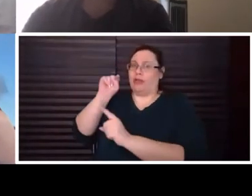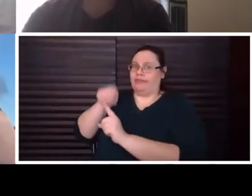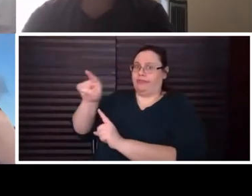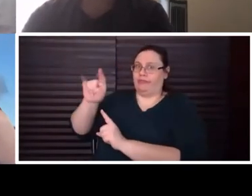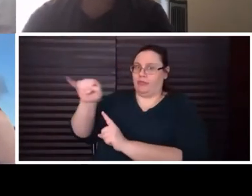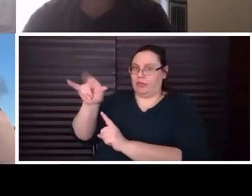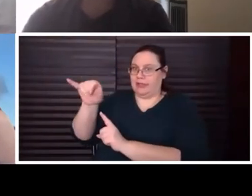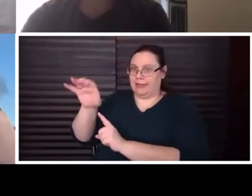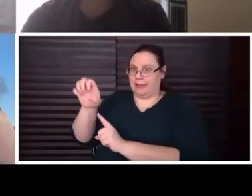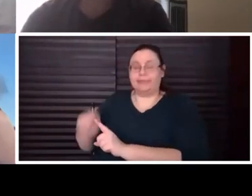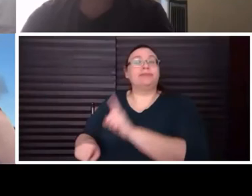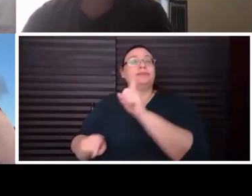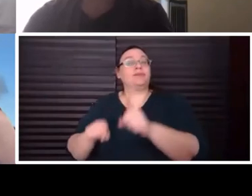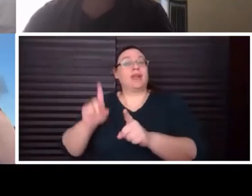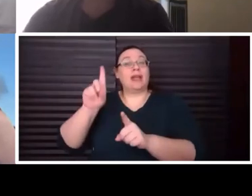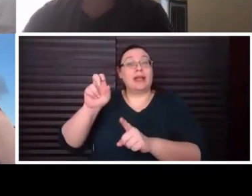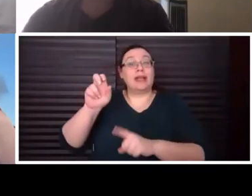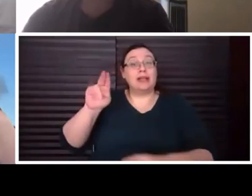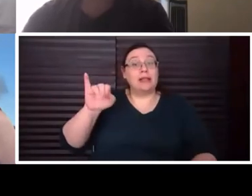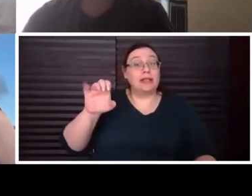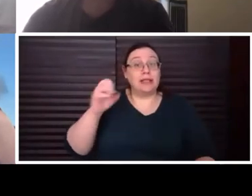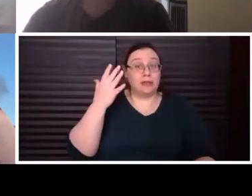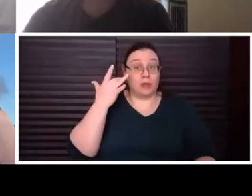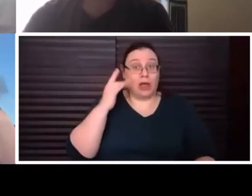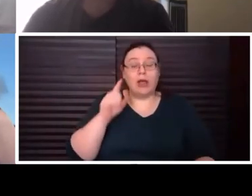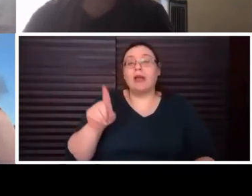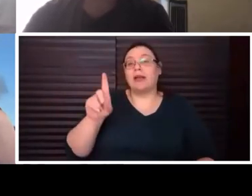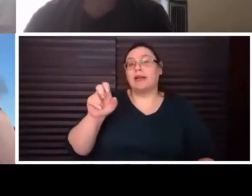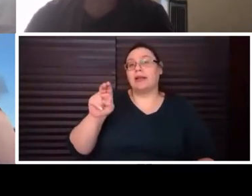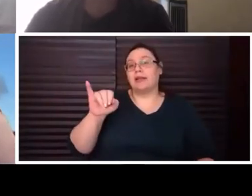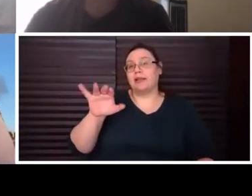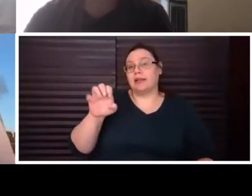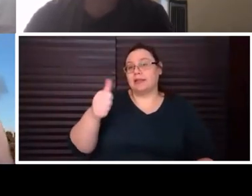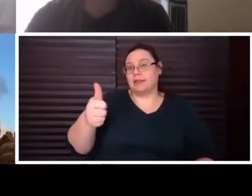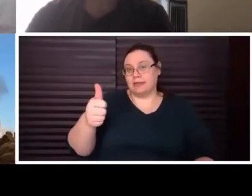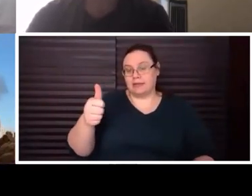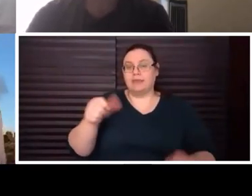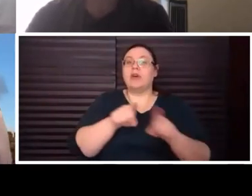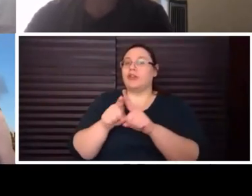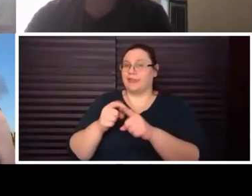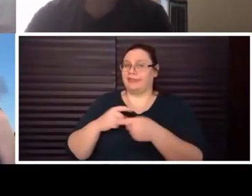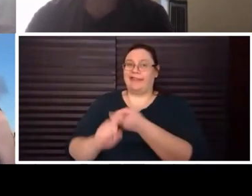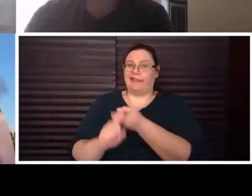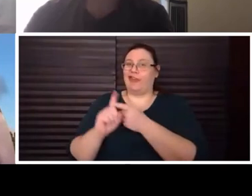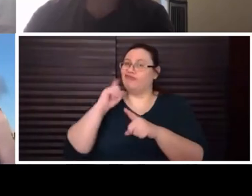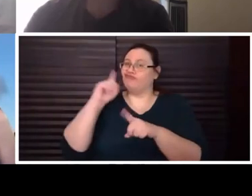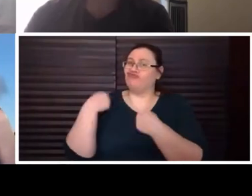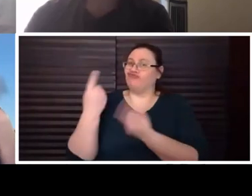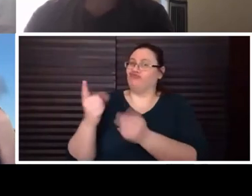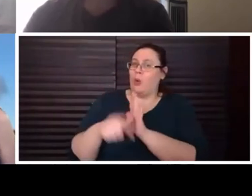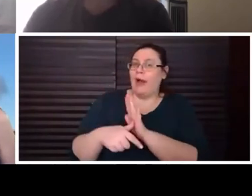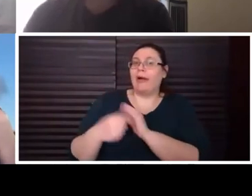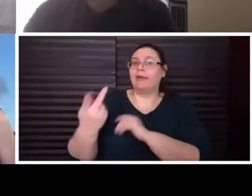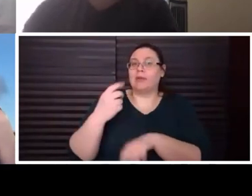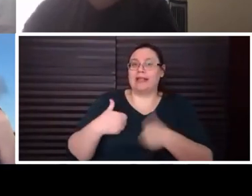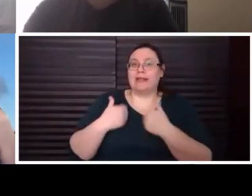to Denise, because Denise has also been one of my friends for a while. She lived with me in